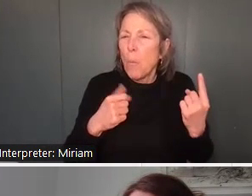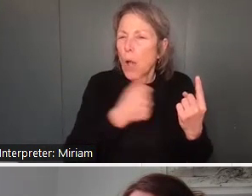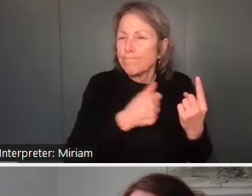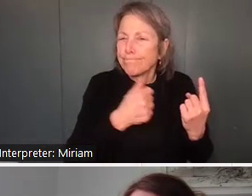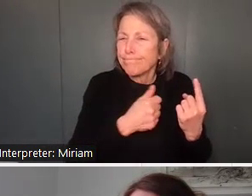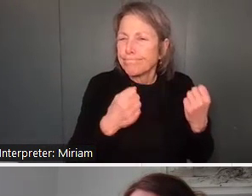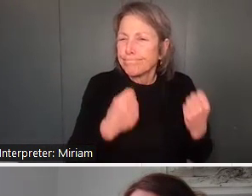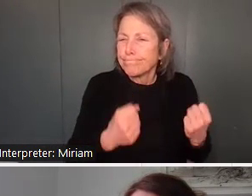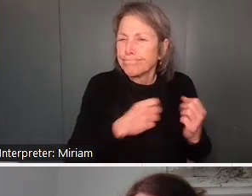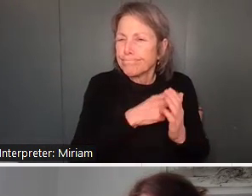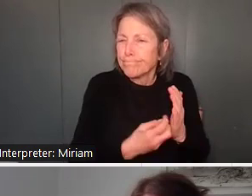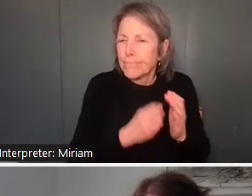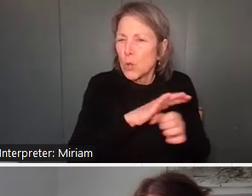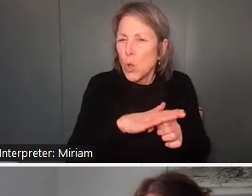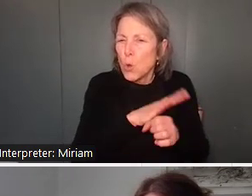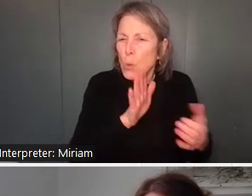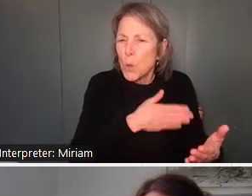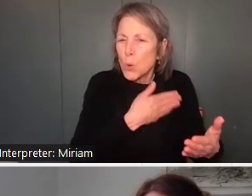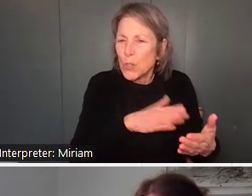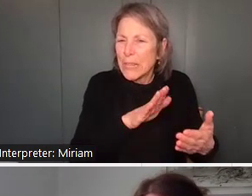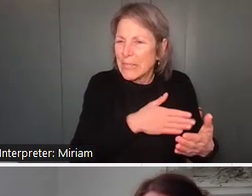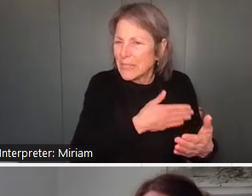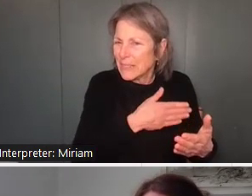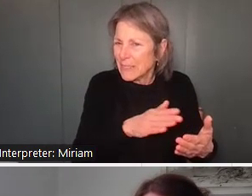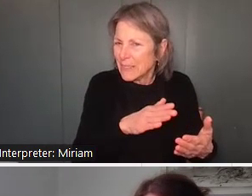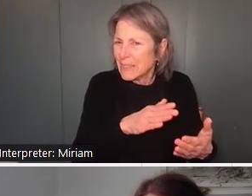the local music scene